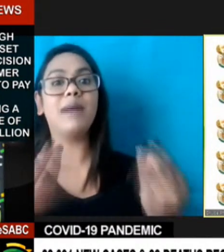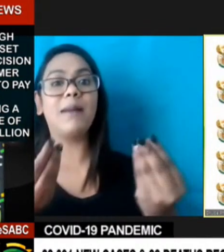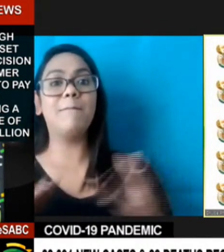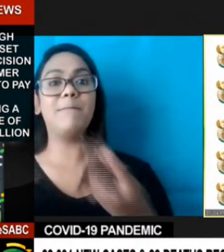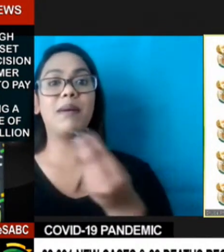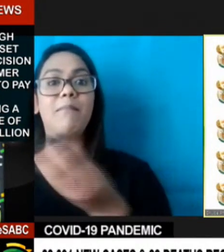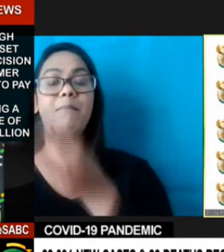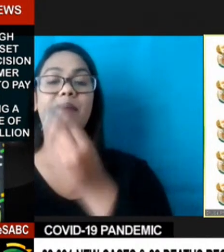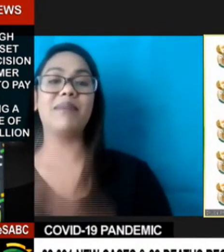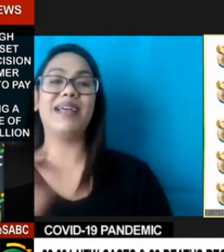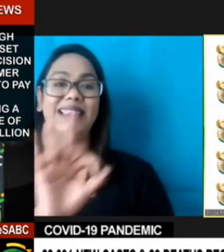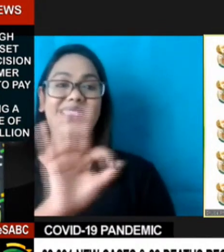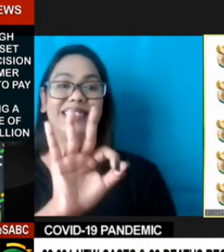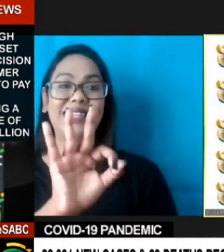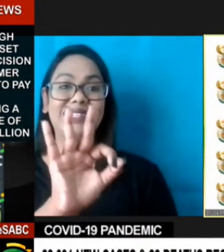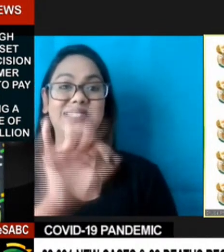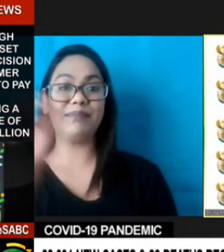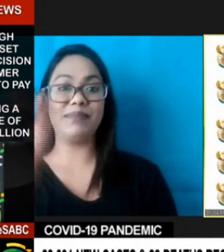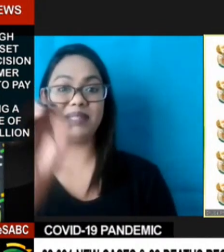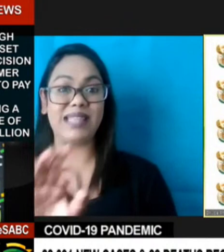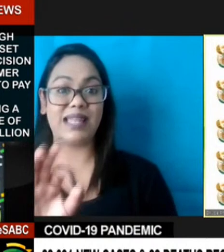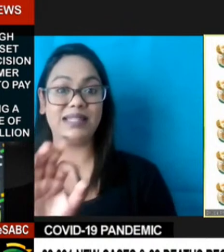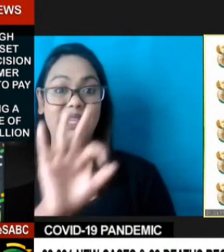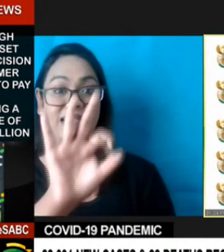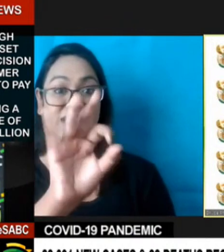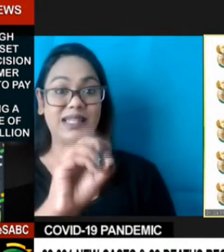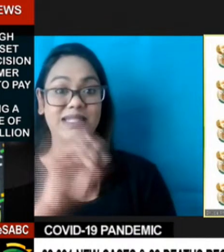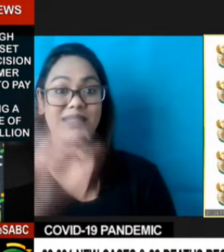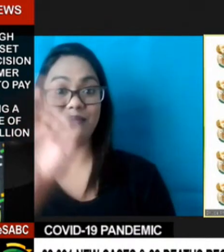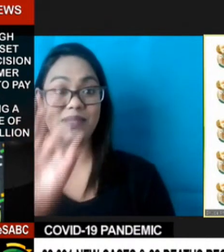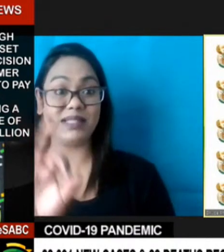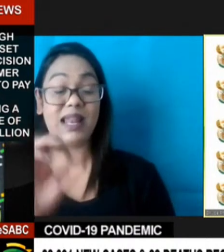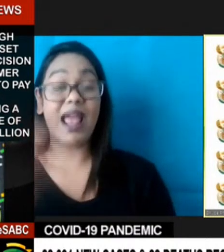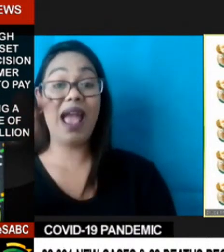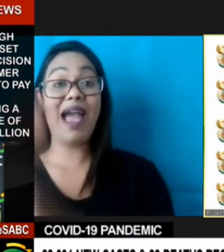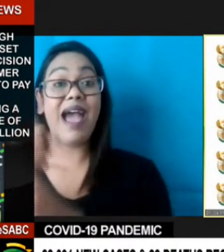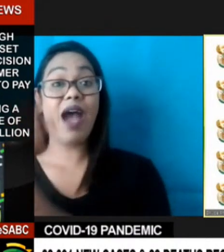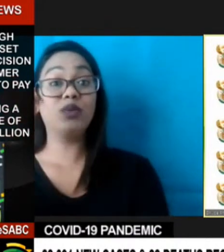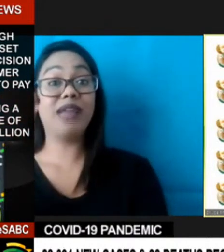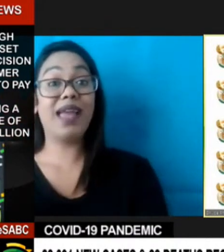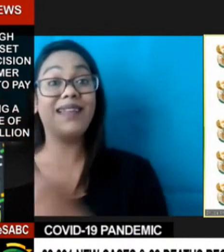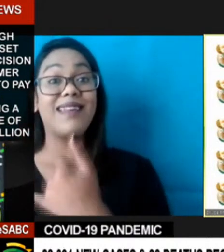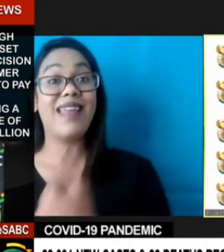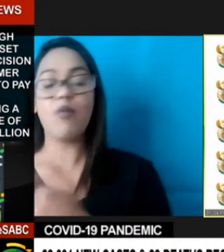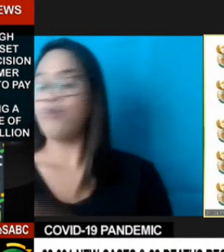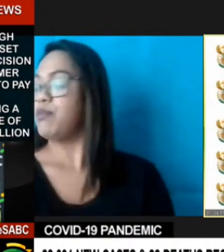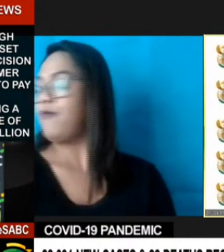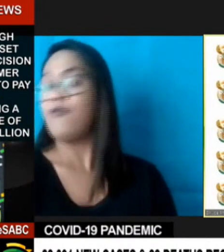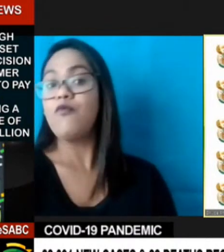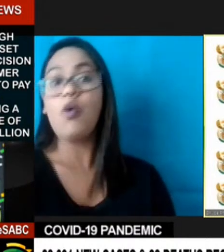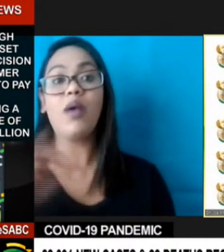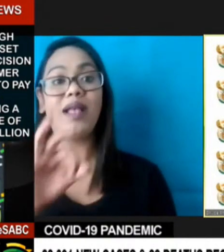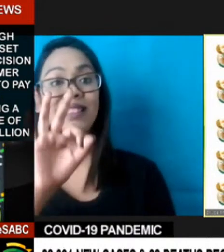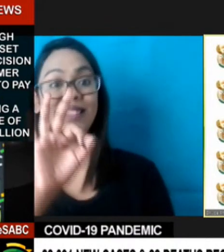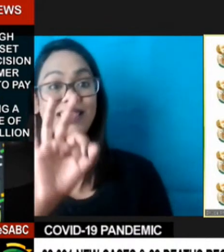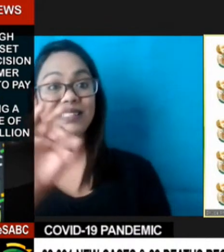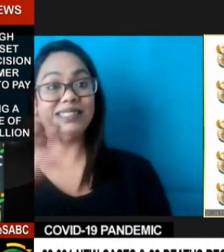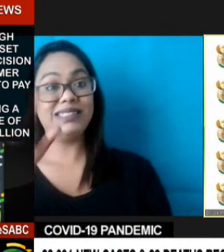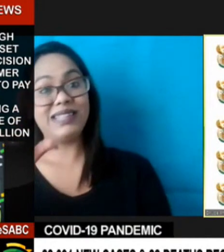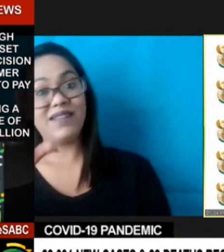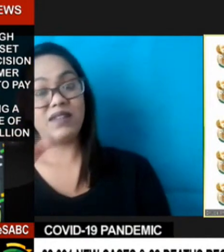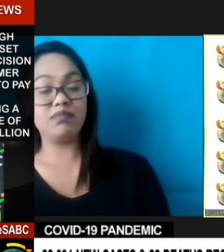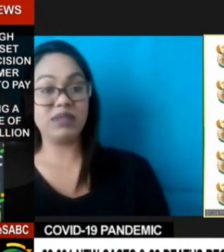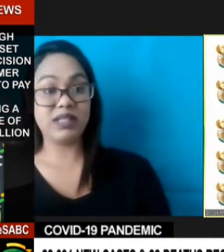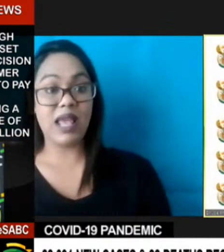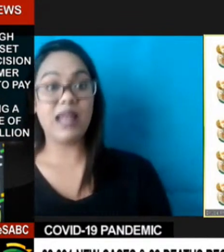above, with only Gauteng, which used to hover around 35%, but it was the only province